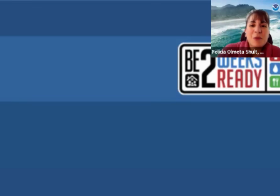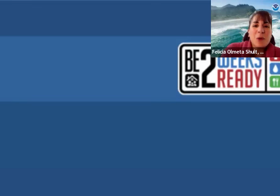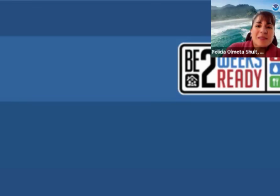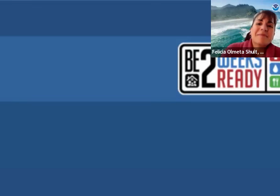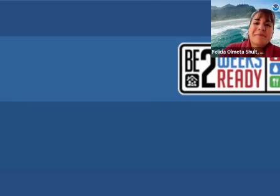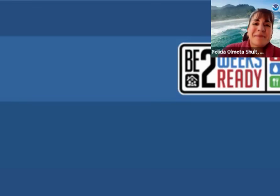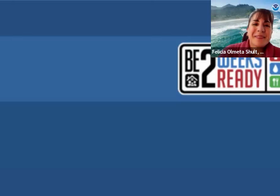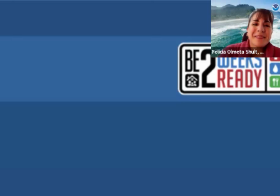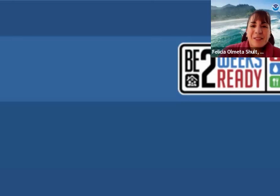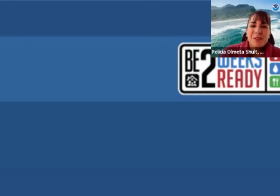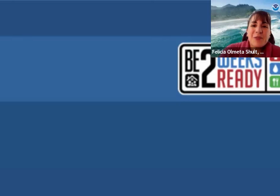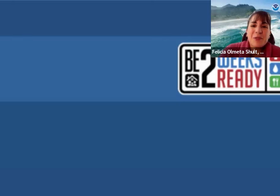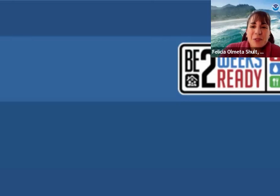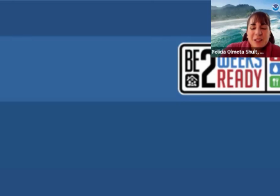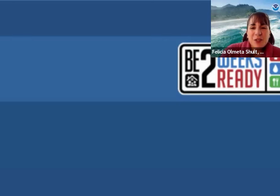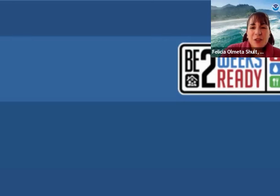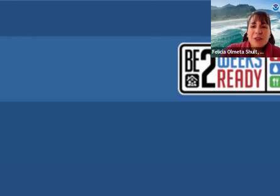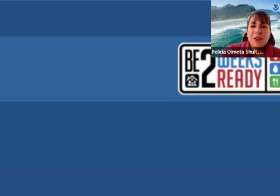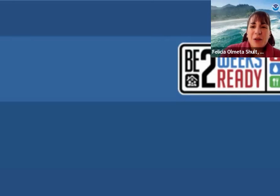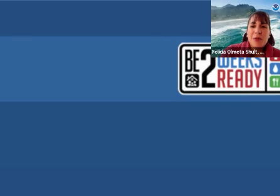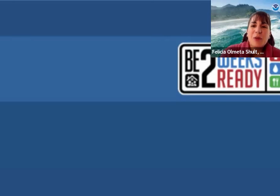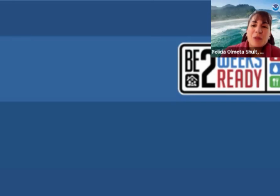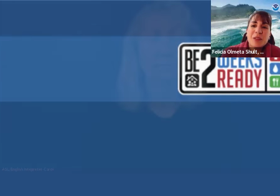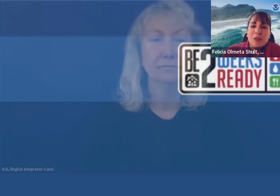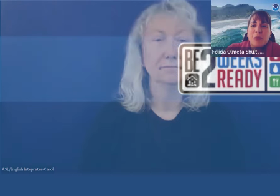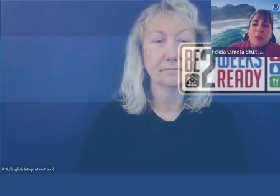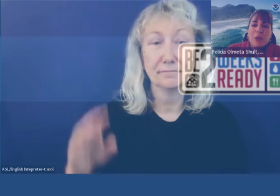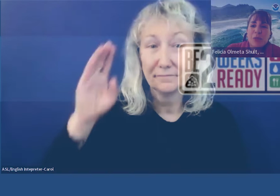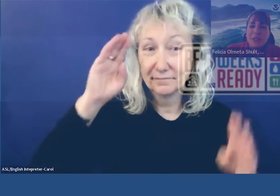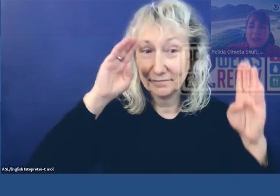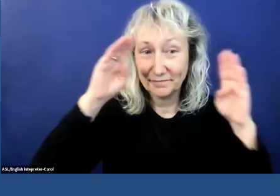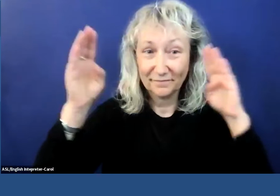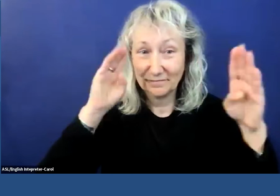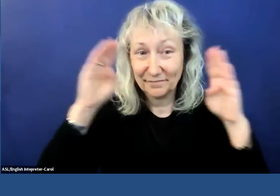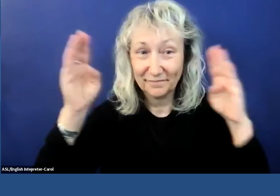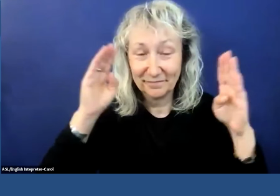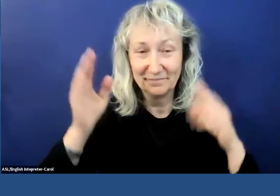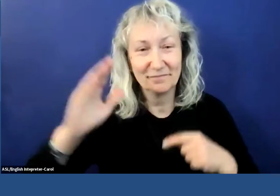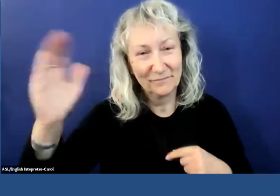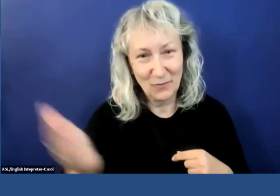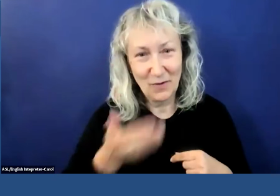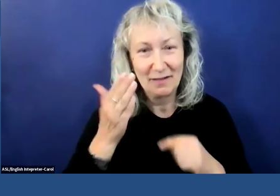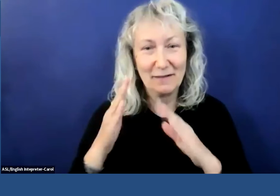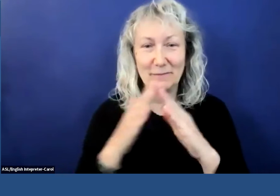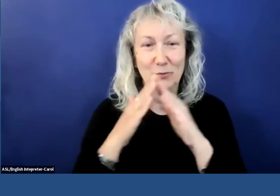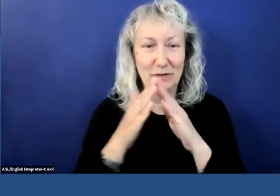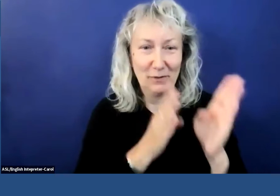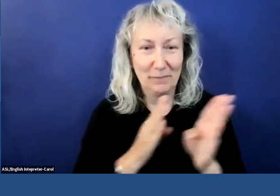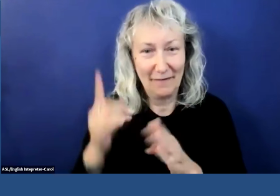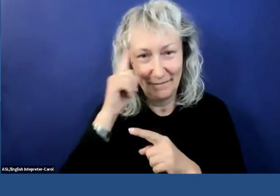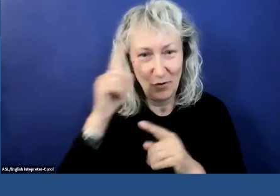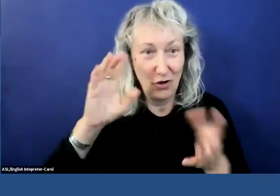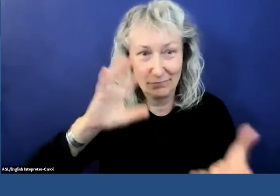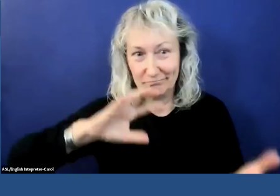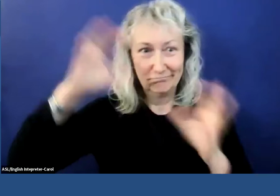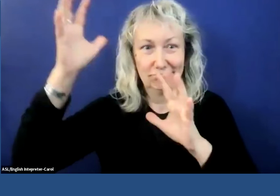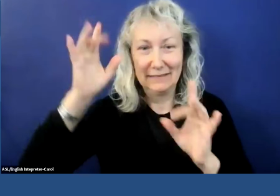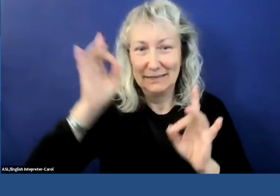Welcome everyone to the first session of the Communities Prepared for Disaster Older Adults webinar